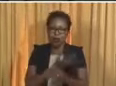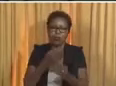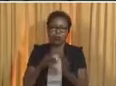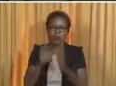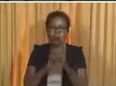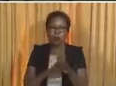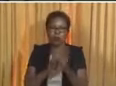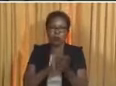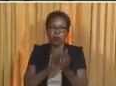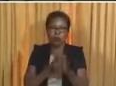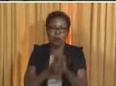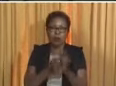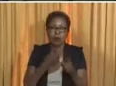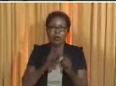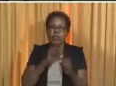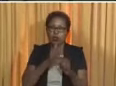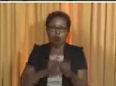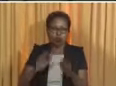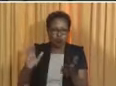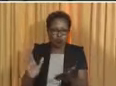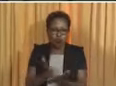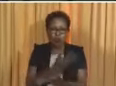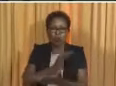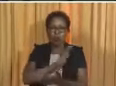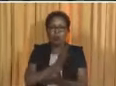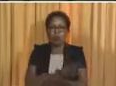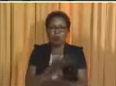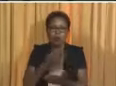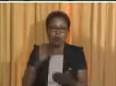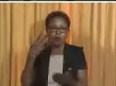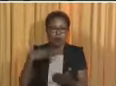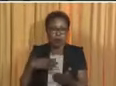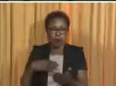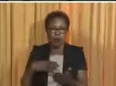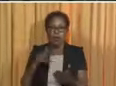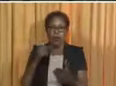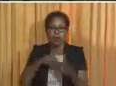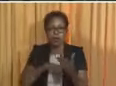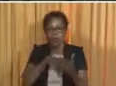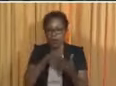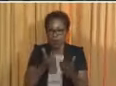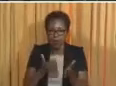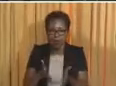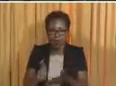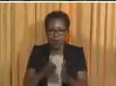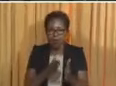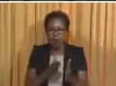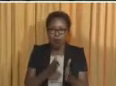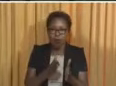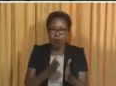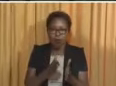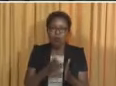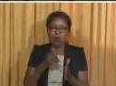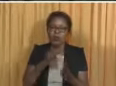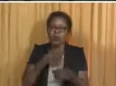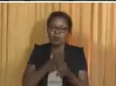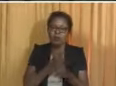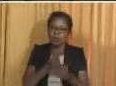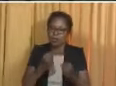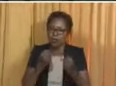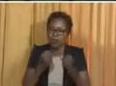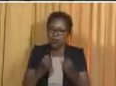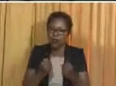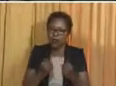but not to take it away altogether. In other words, the intention was to make it difficult, but